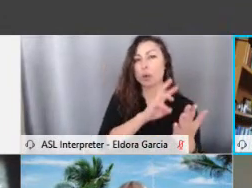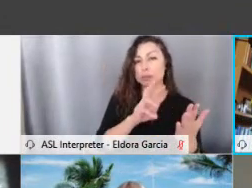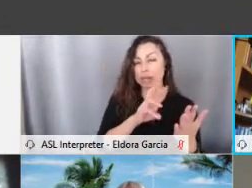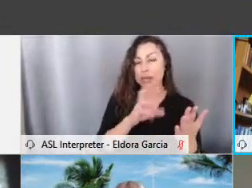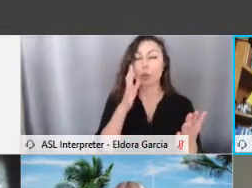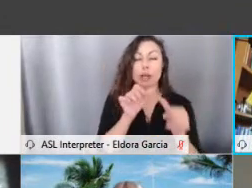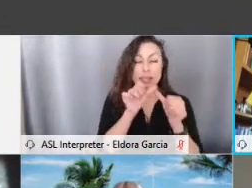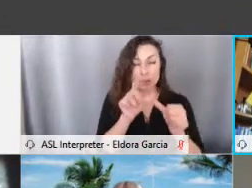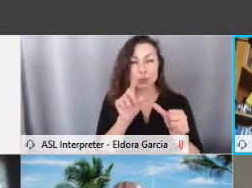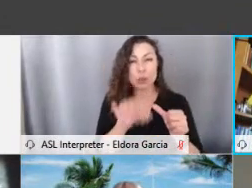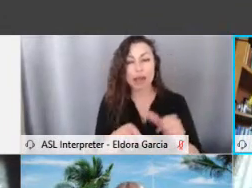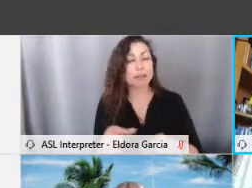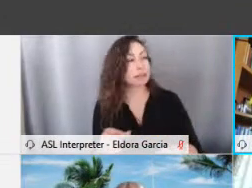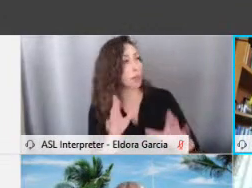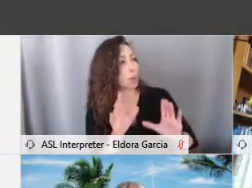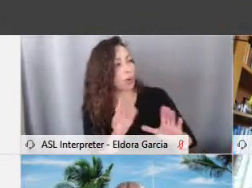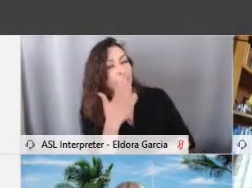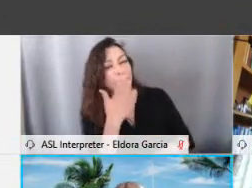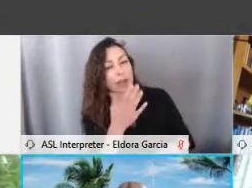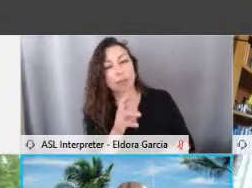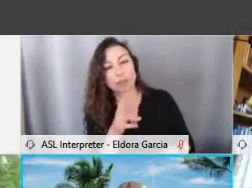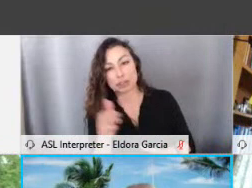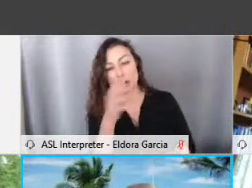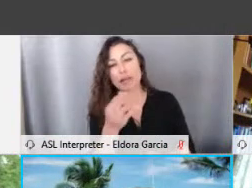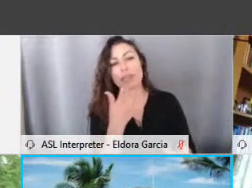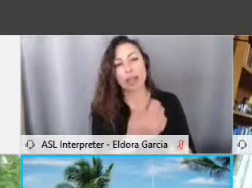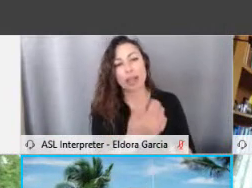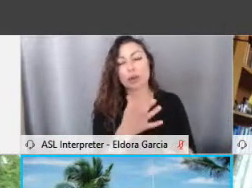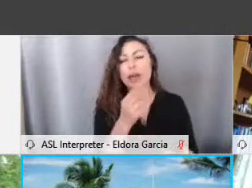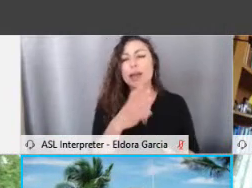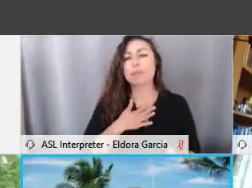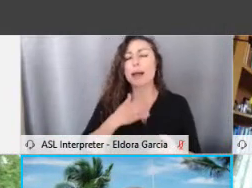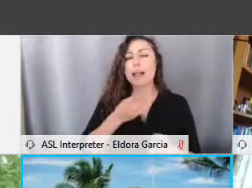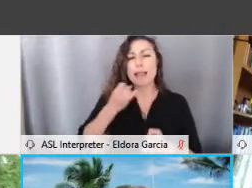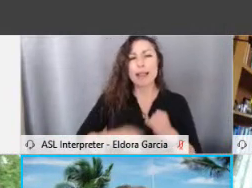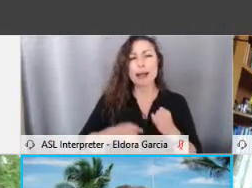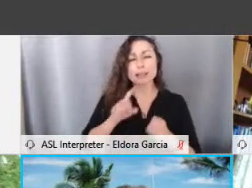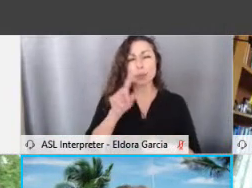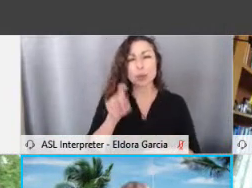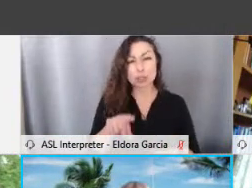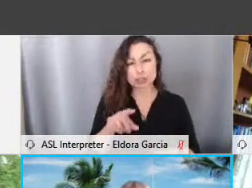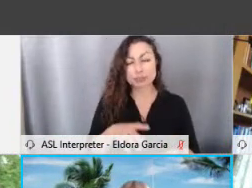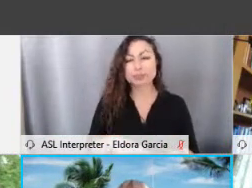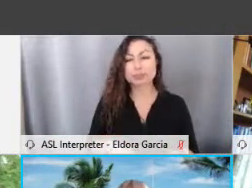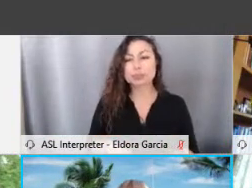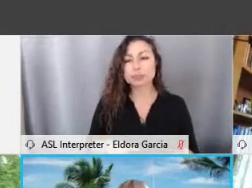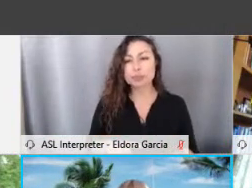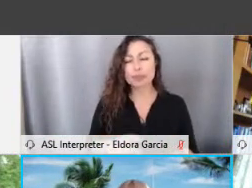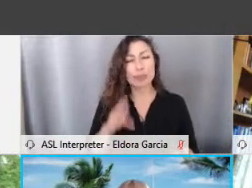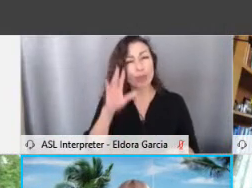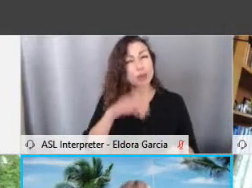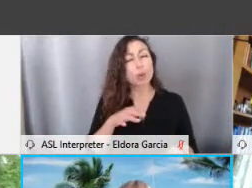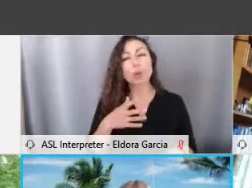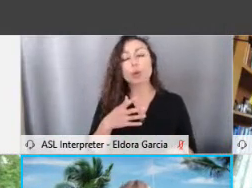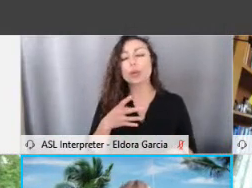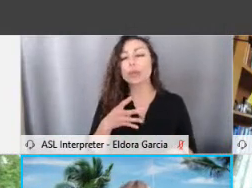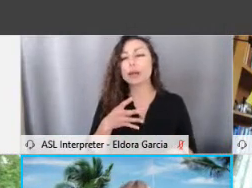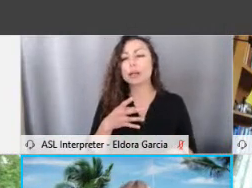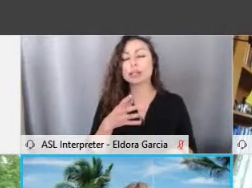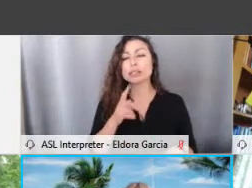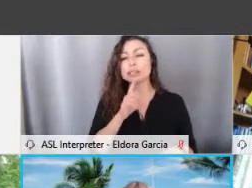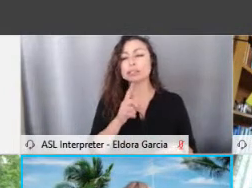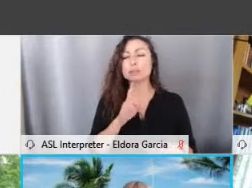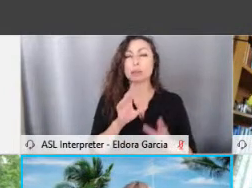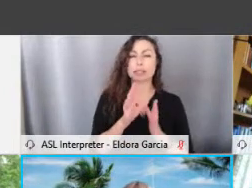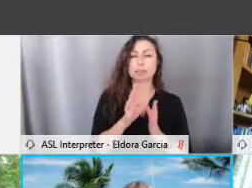Wonderful. Thank you, Mr. Chair, and thank you. And my last question is, there's been a